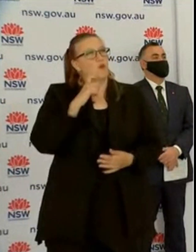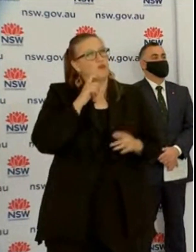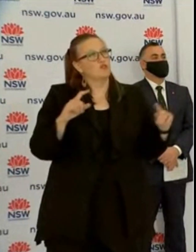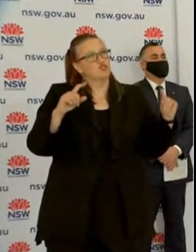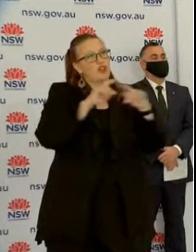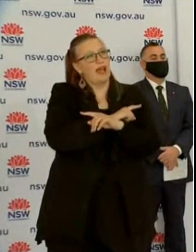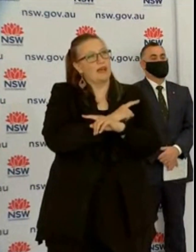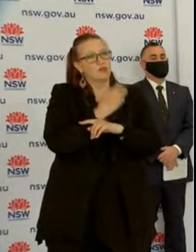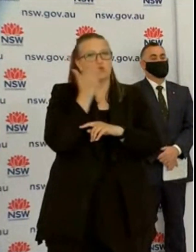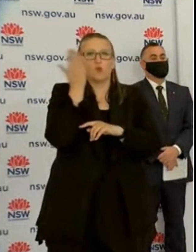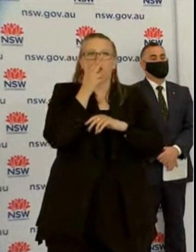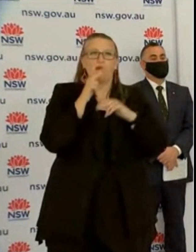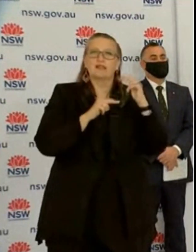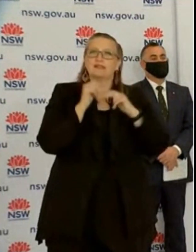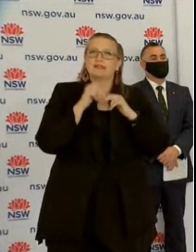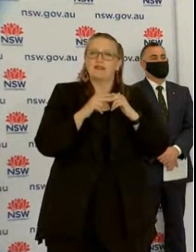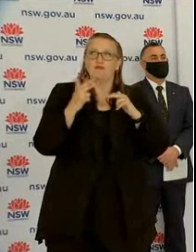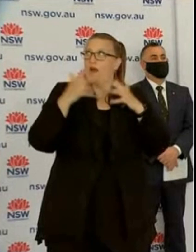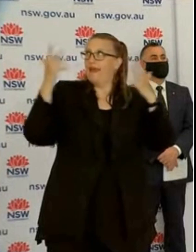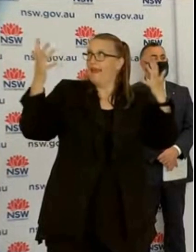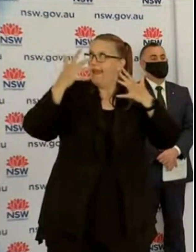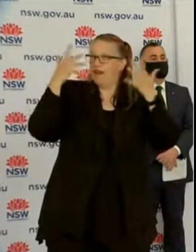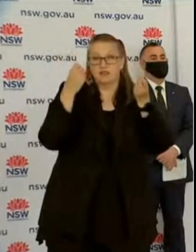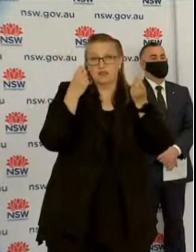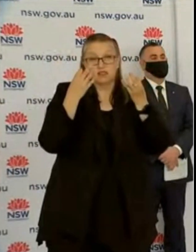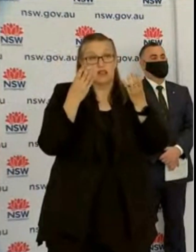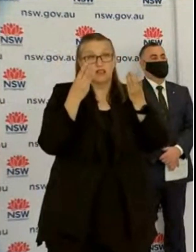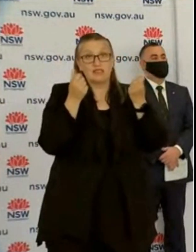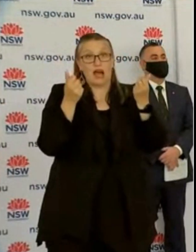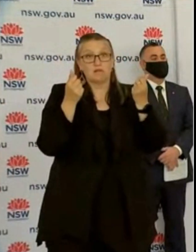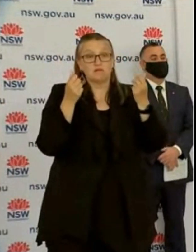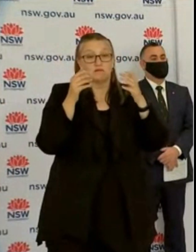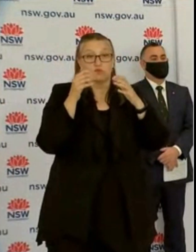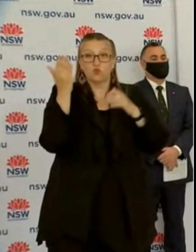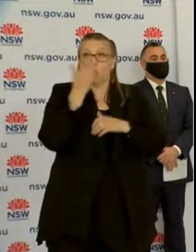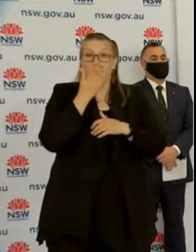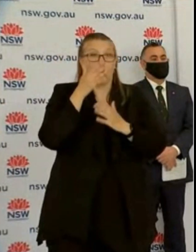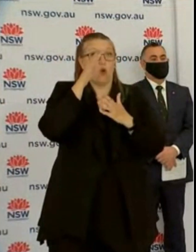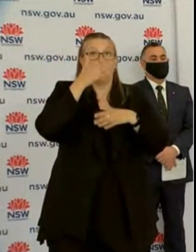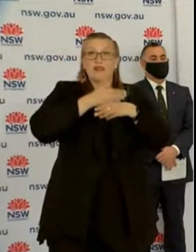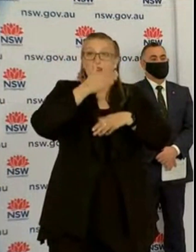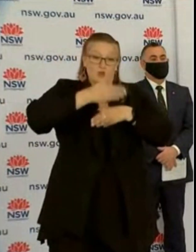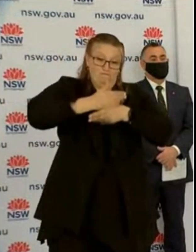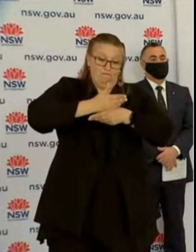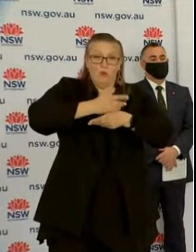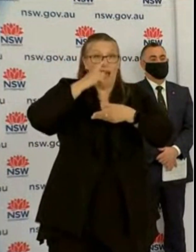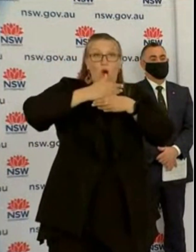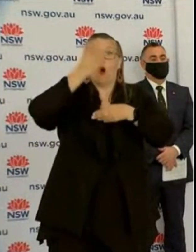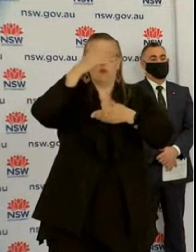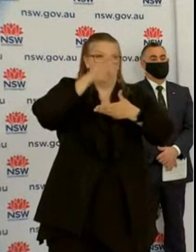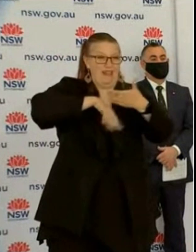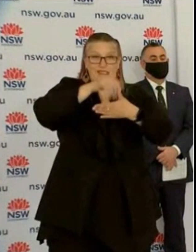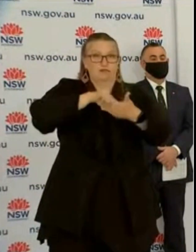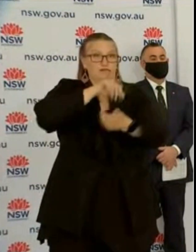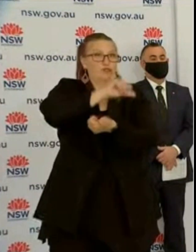school building infrastructure in terms of ventilation? I mean, we still hear about some schools where windows are painted shut, that sort of thing. They don't have great airflow. Yeah, look, as the Professor